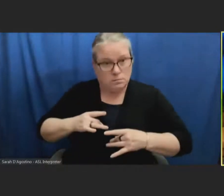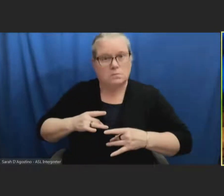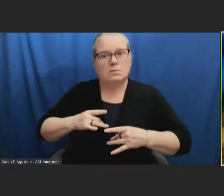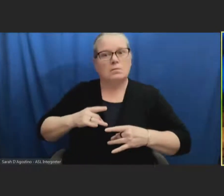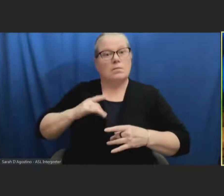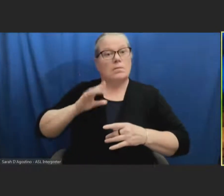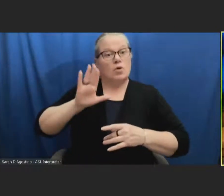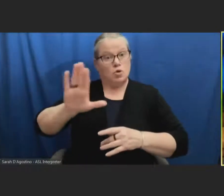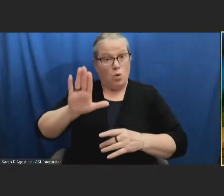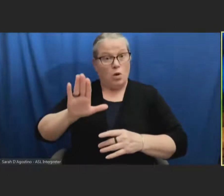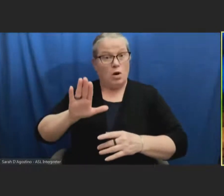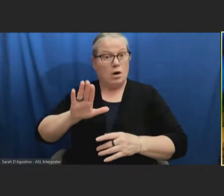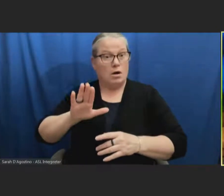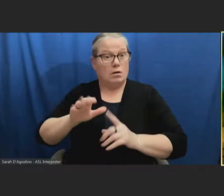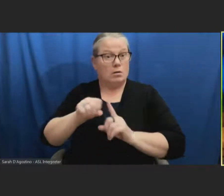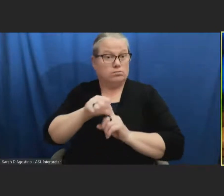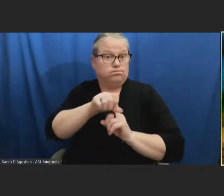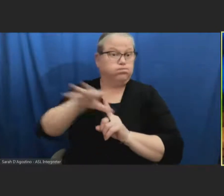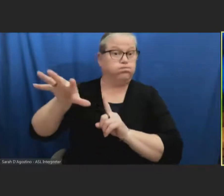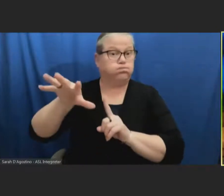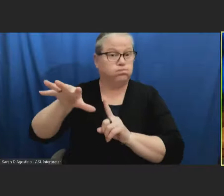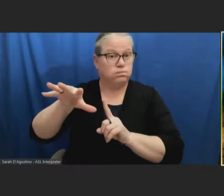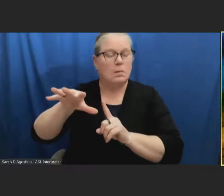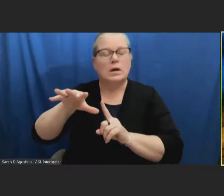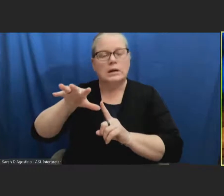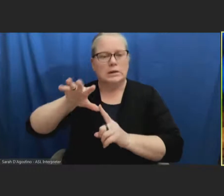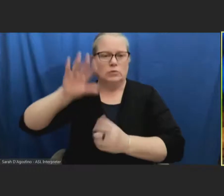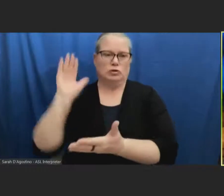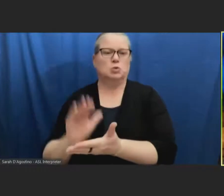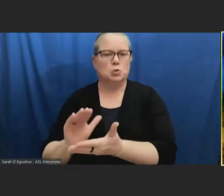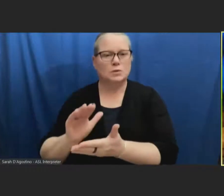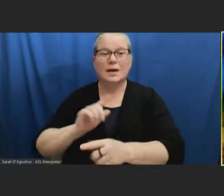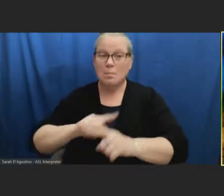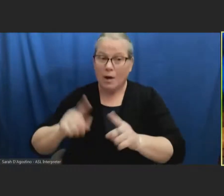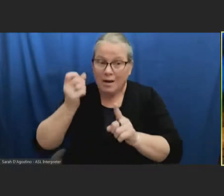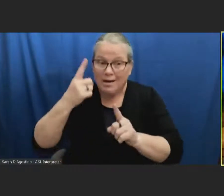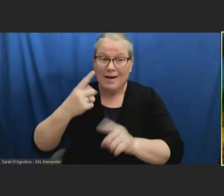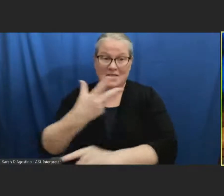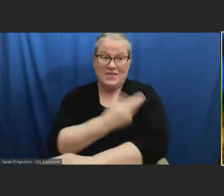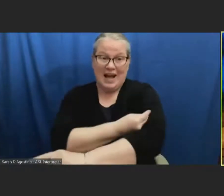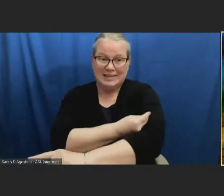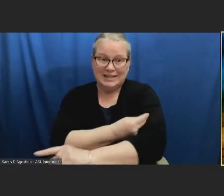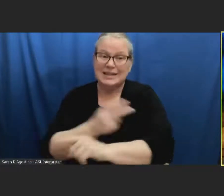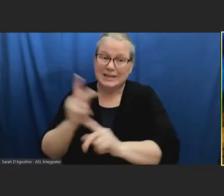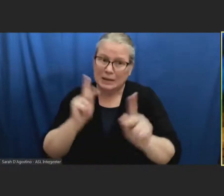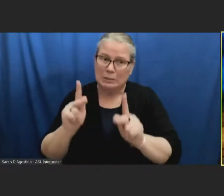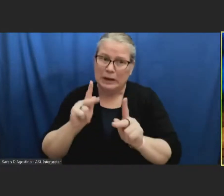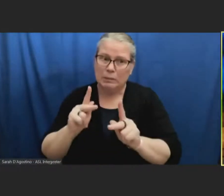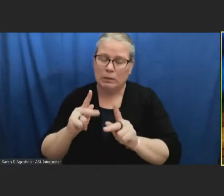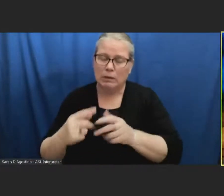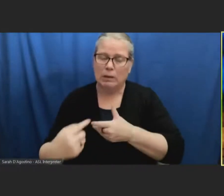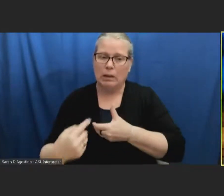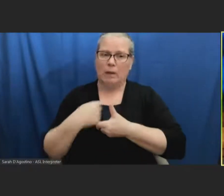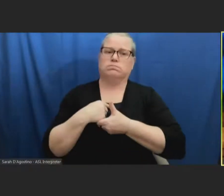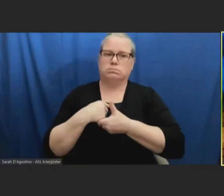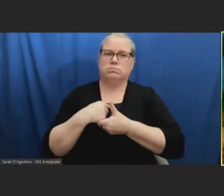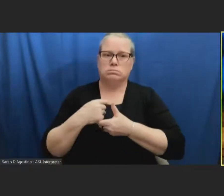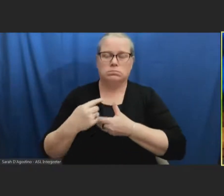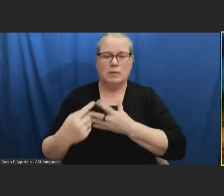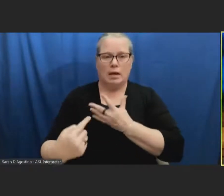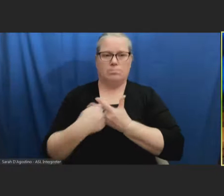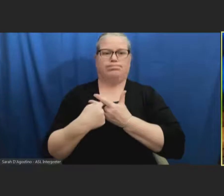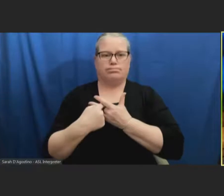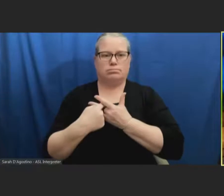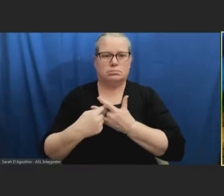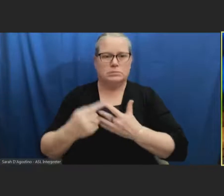time that you're infected for, but we do see breakthrough infections with the current vaccine. And there's a belief that if you have a vaccine that's specific